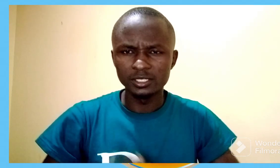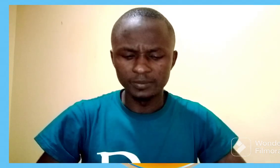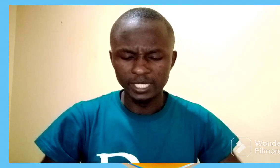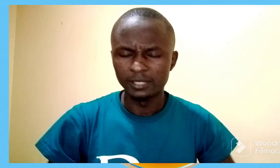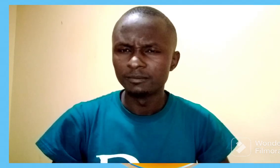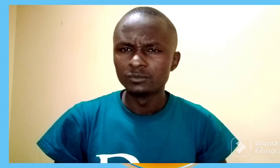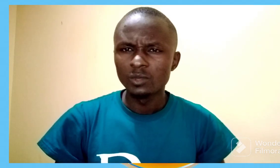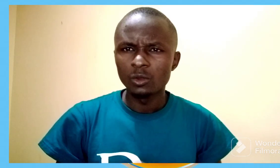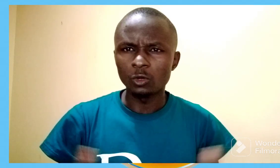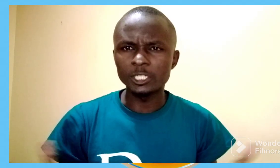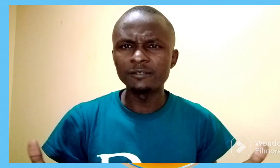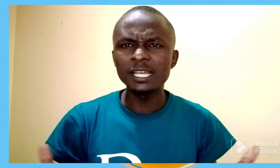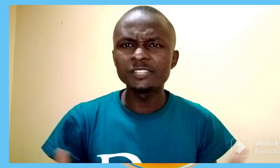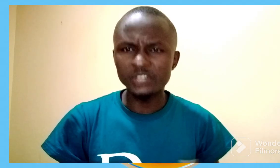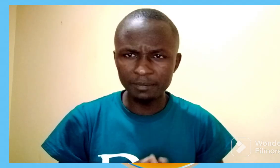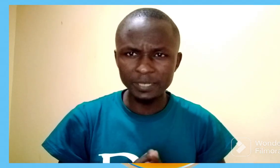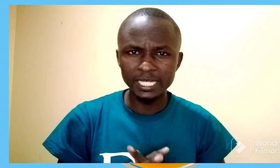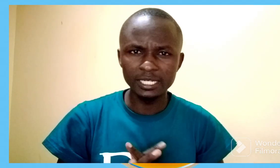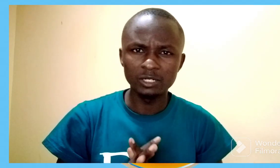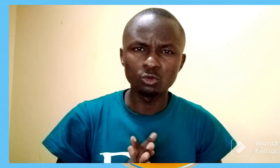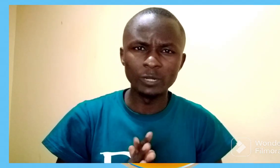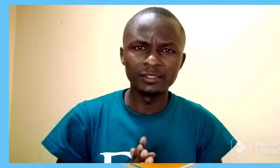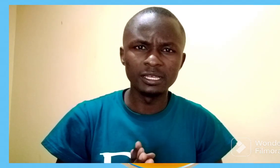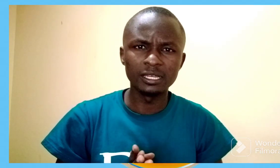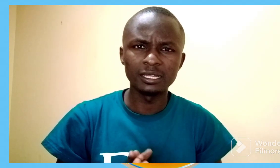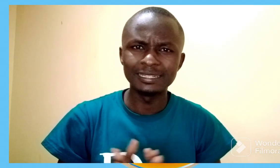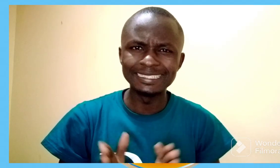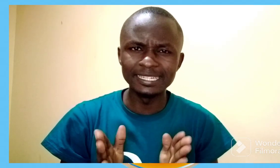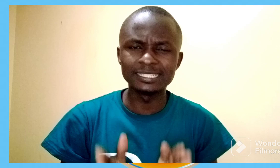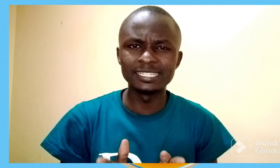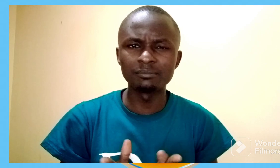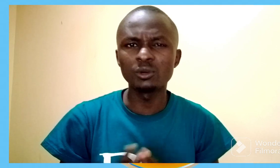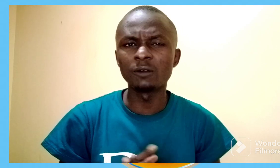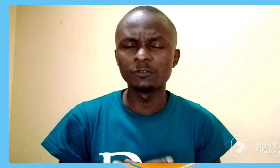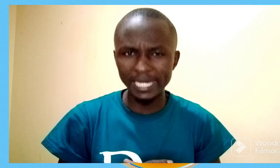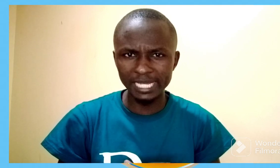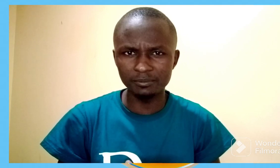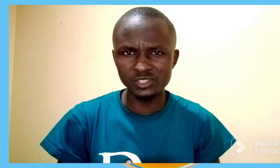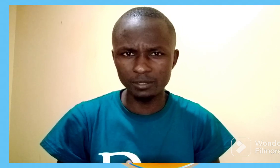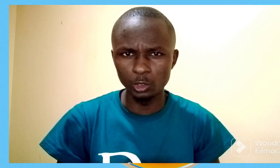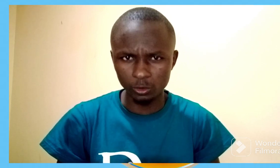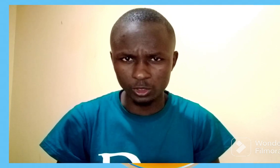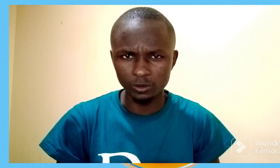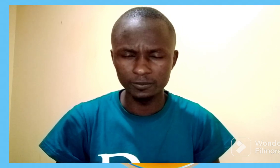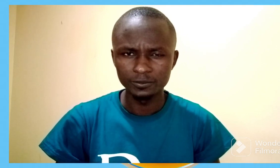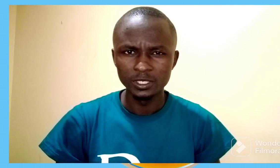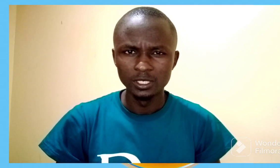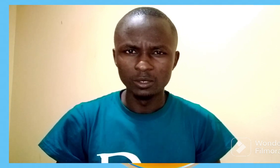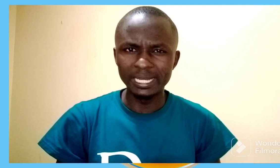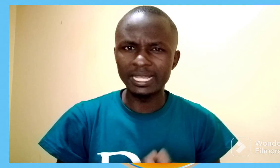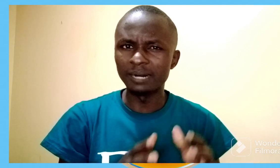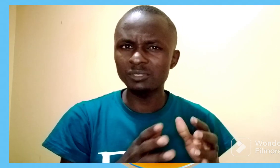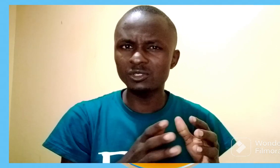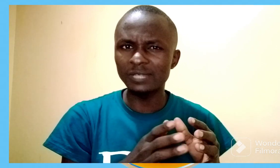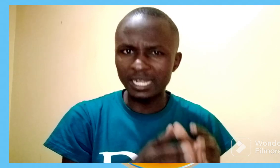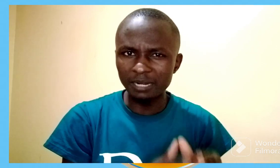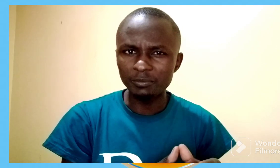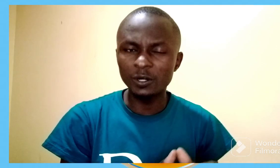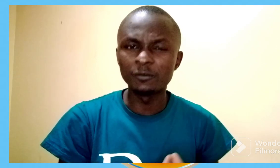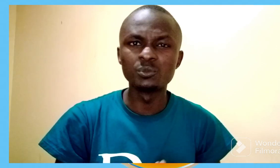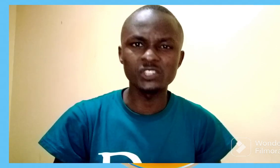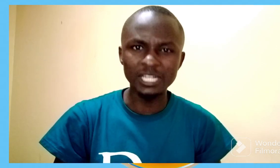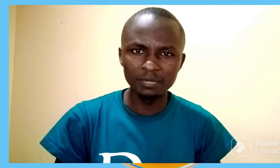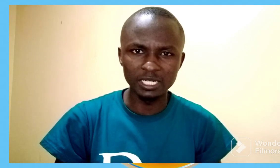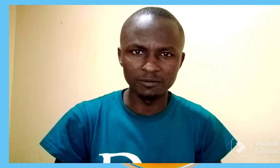Ladies and gentlemen, whatever is happening with the team of William Samoei Ruto, when it comes to the